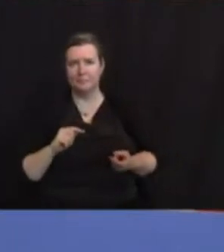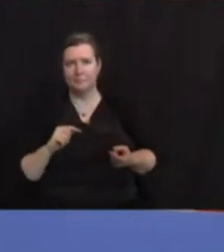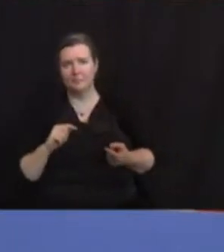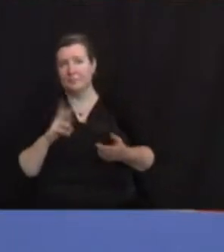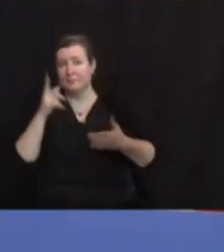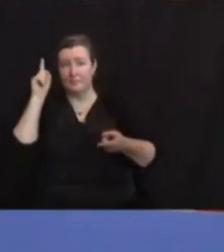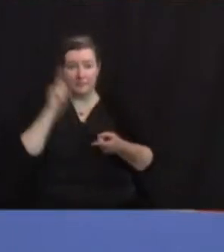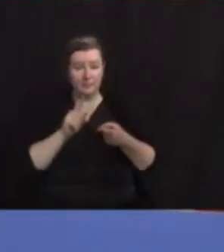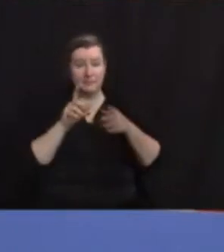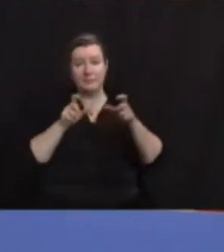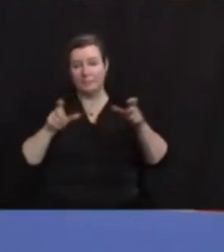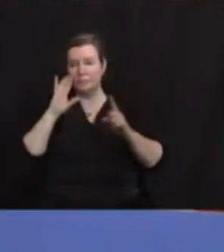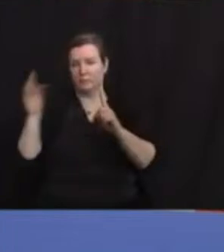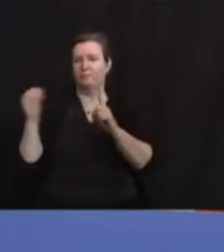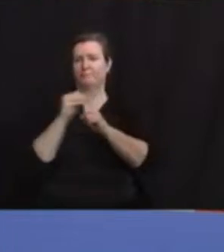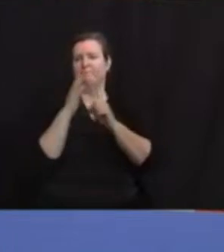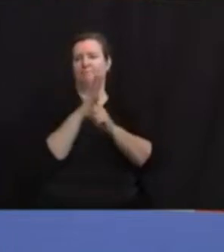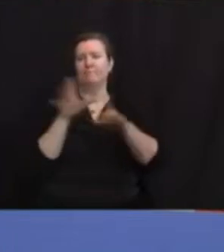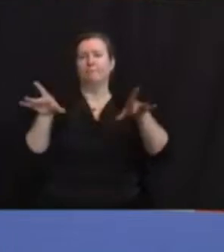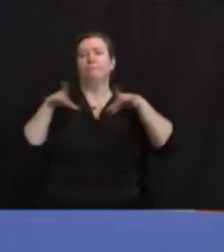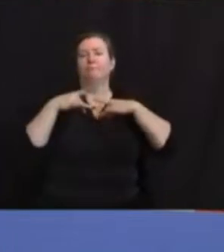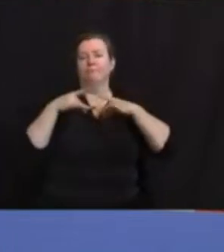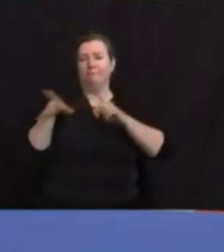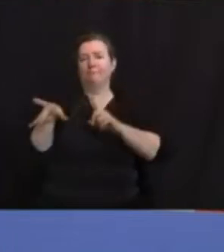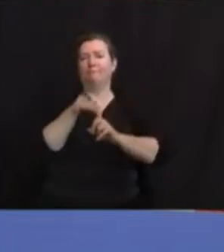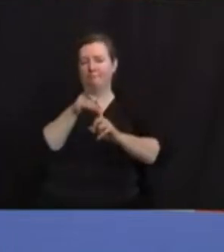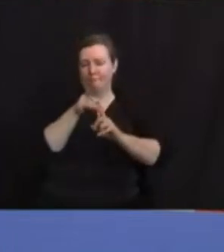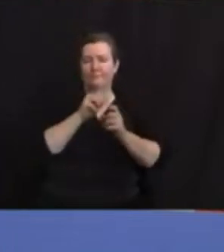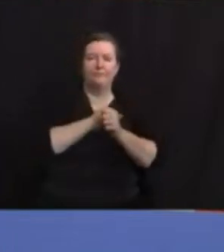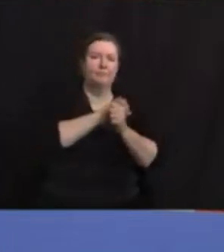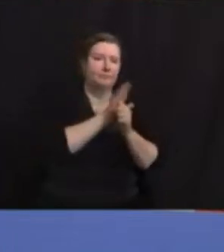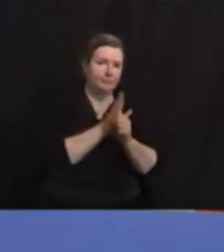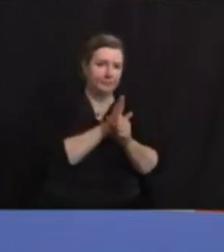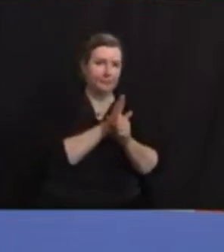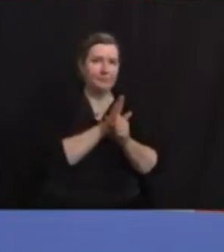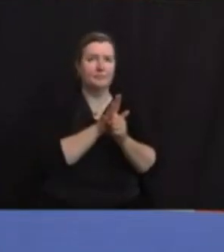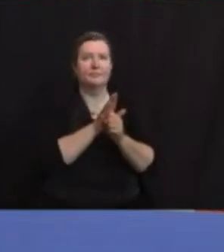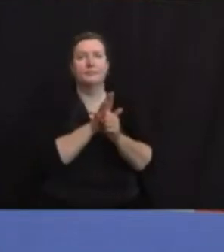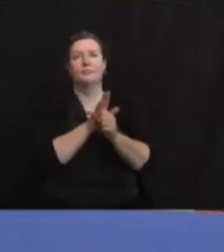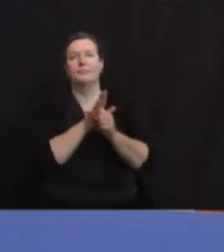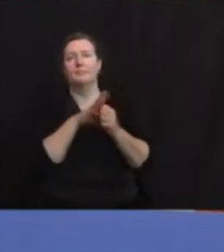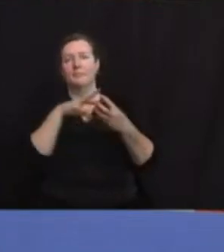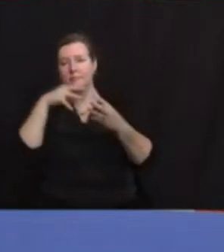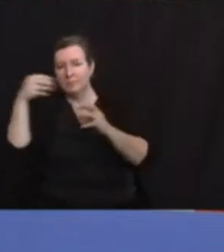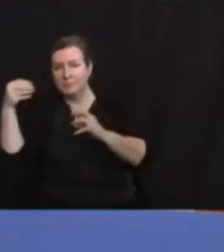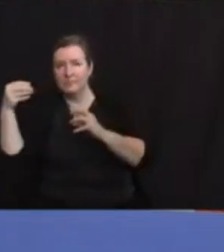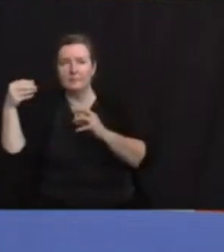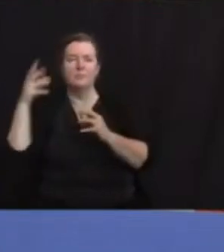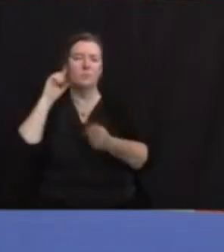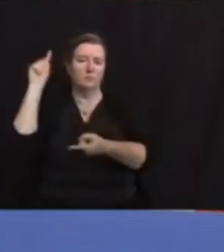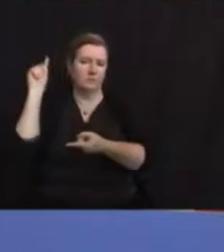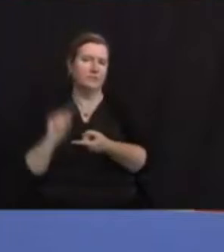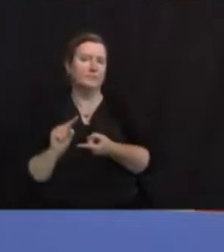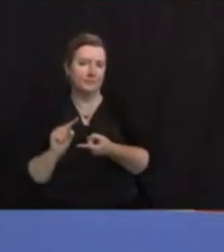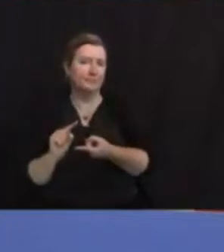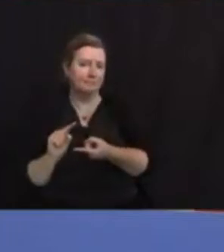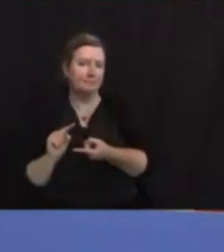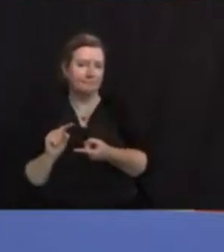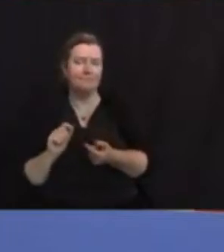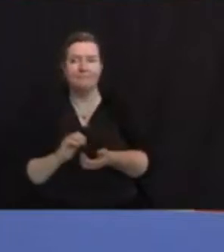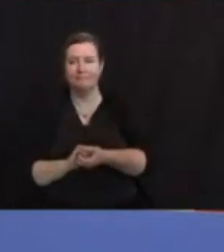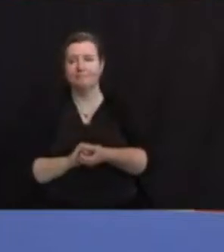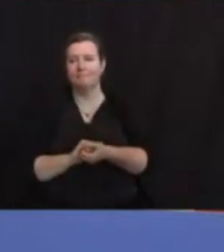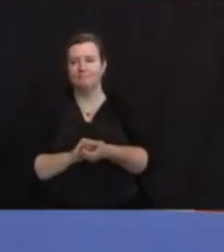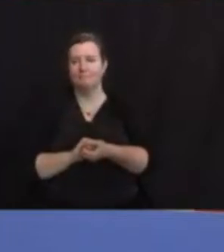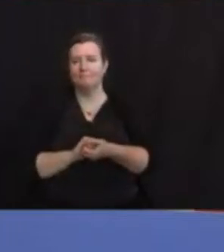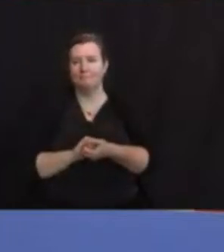infected and fewer viruses replicating and having the chance for additional mutations. And as we improve and with